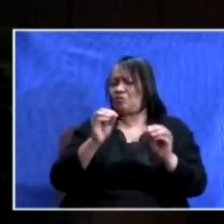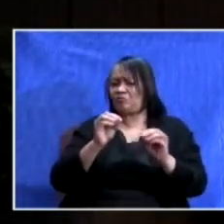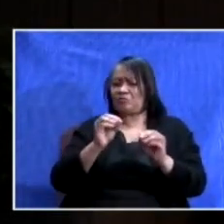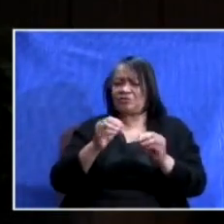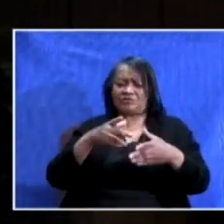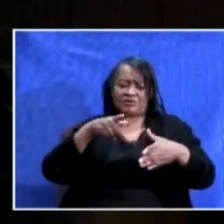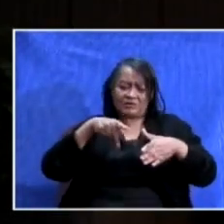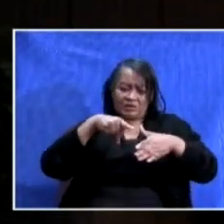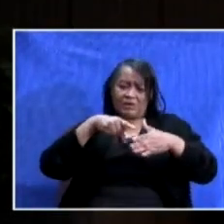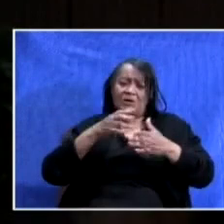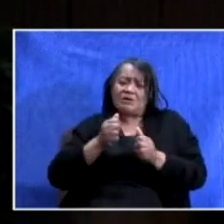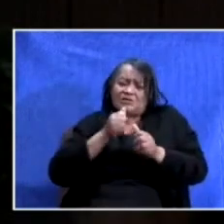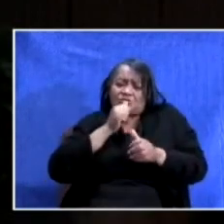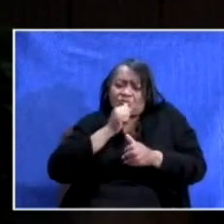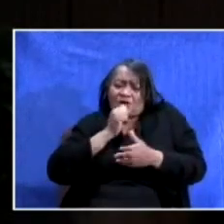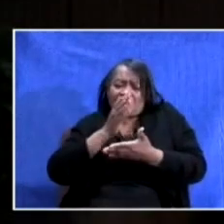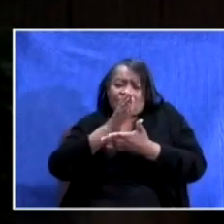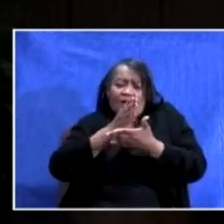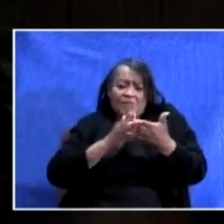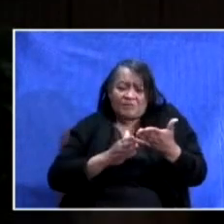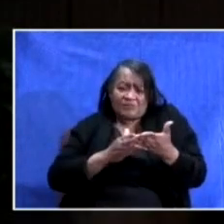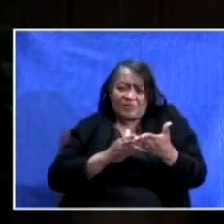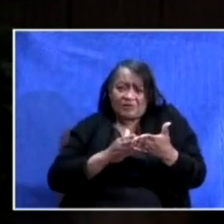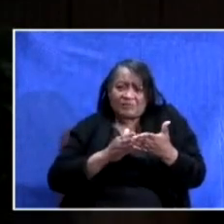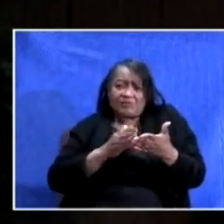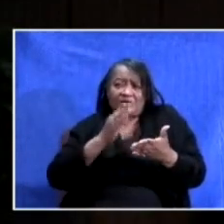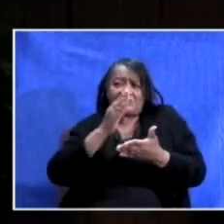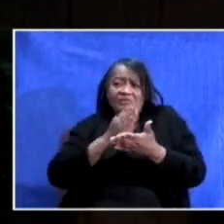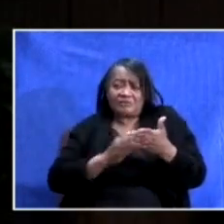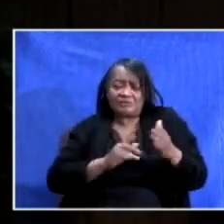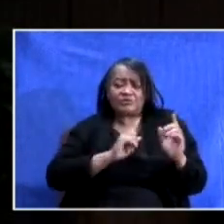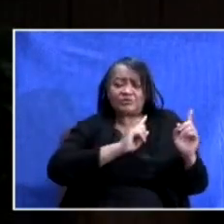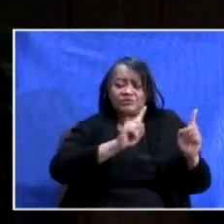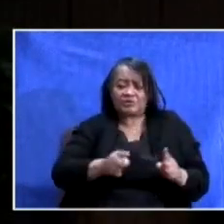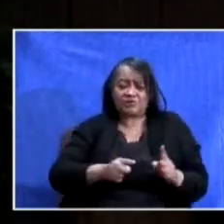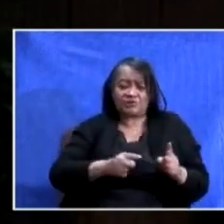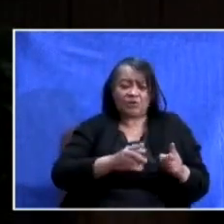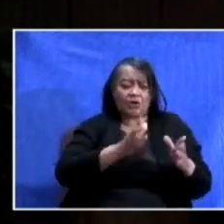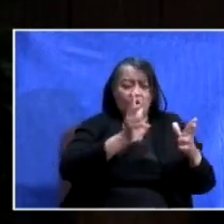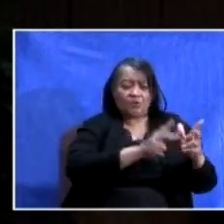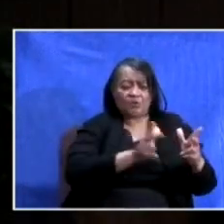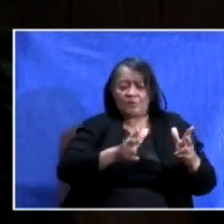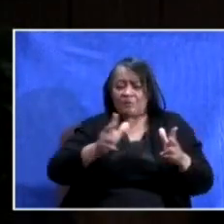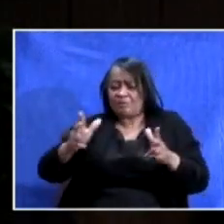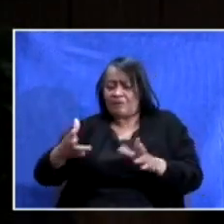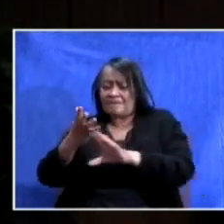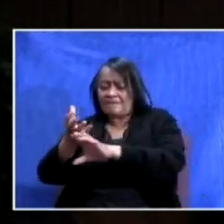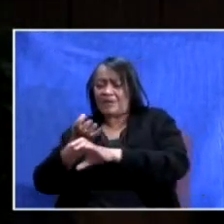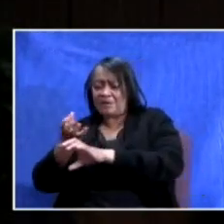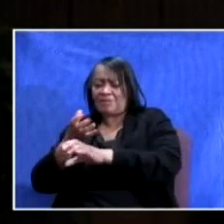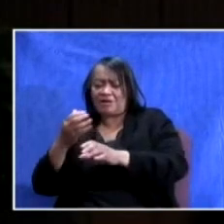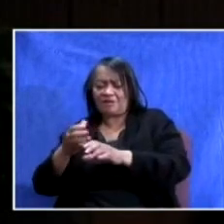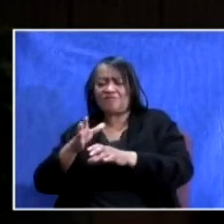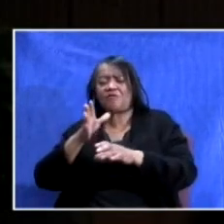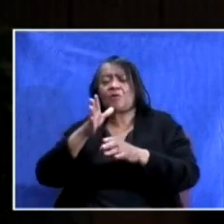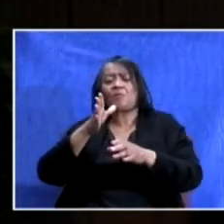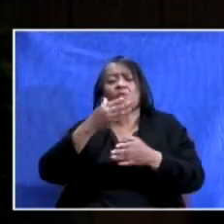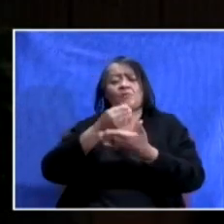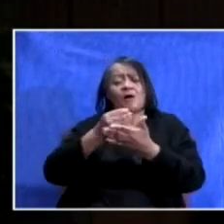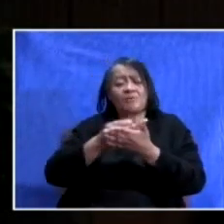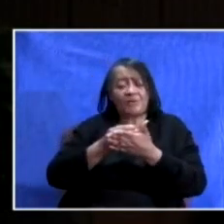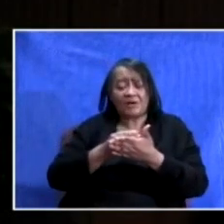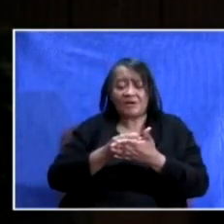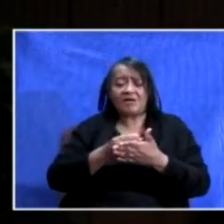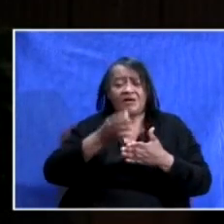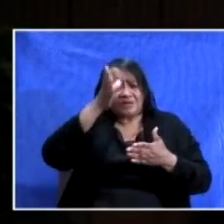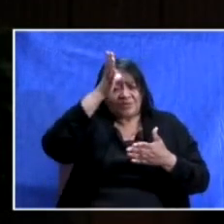private parts. And he was coming from car to car asking for money. And he came to